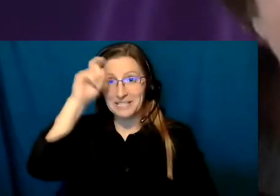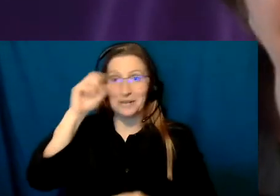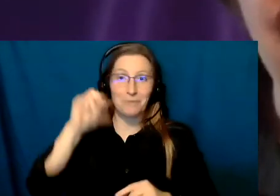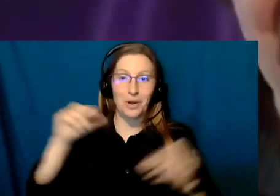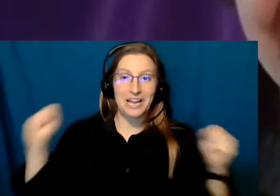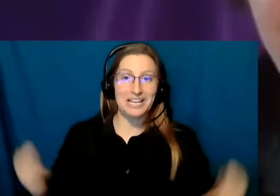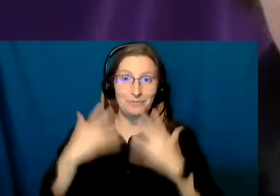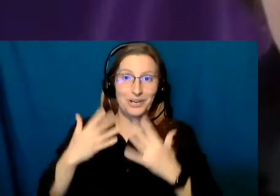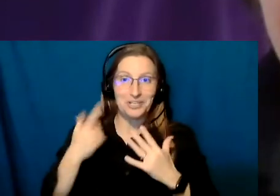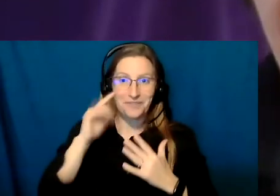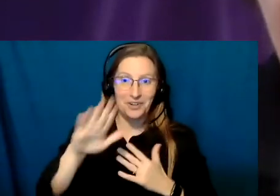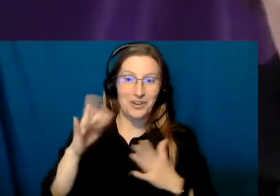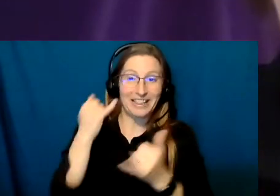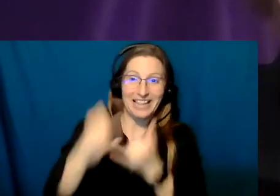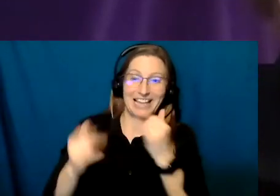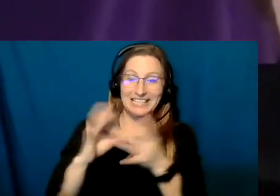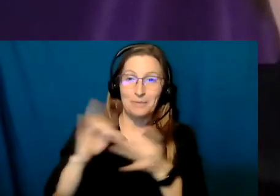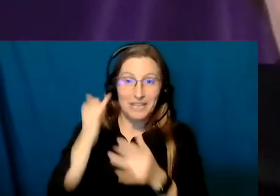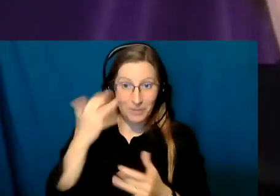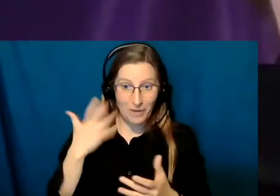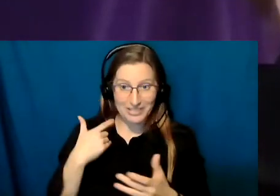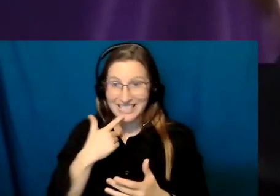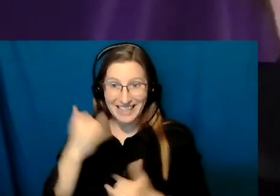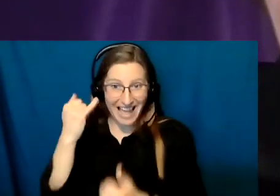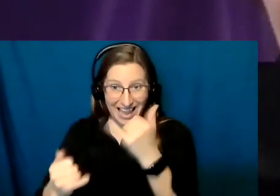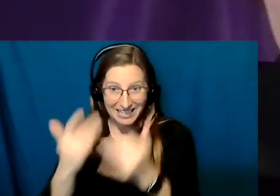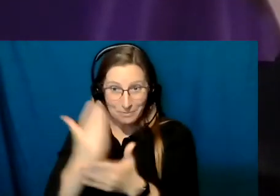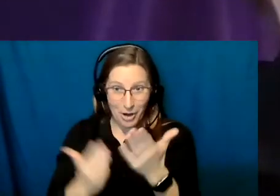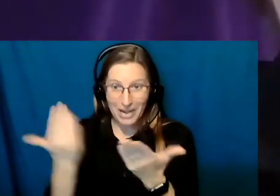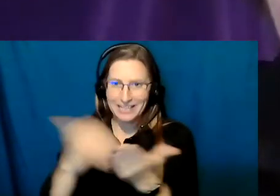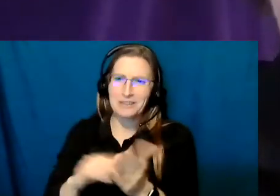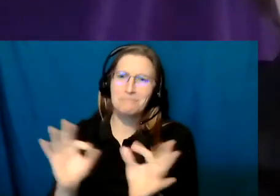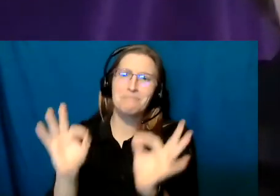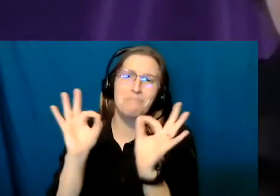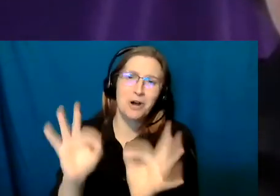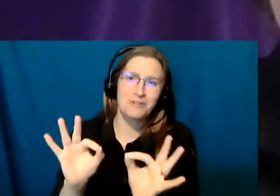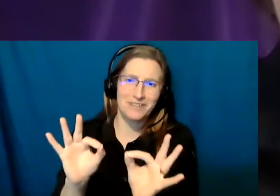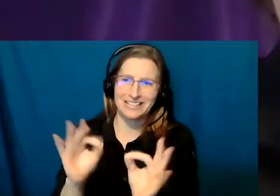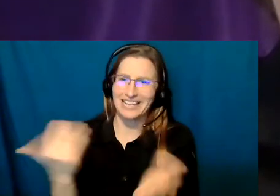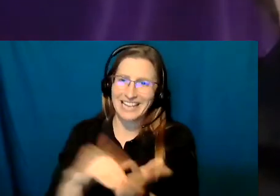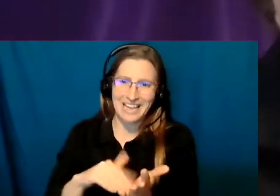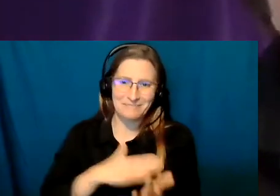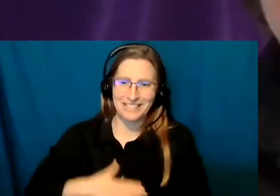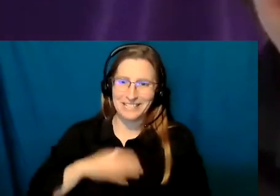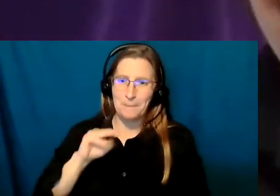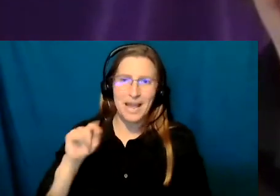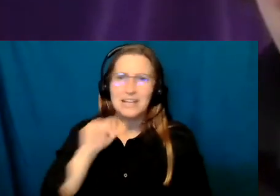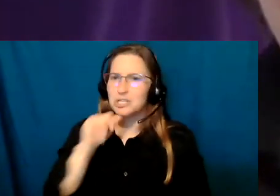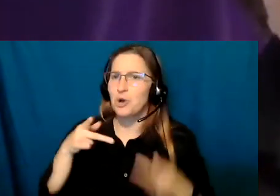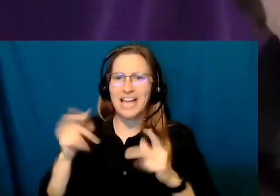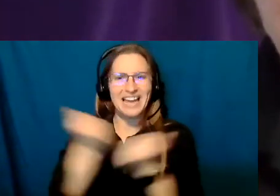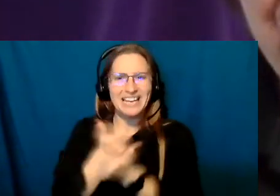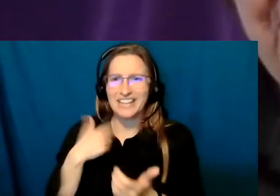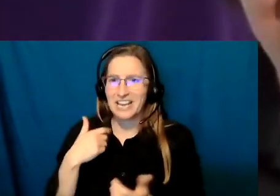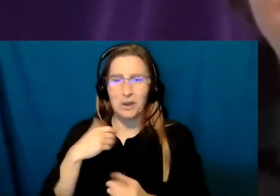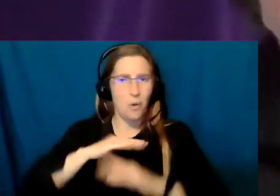inspiration in your last comment. If you want to repeat your last comment again, that was just perfect, Matt. Don't let anything hold you back,